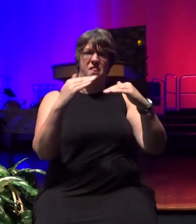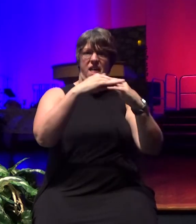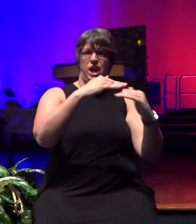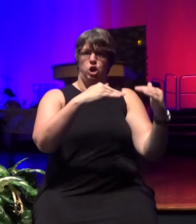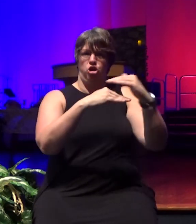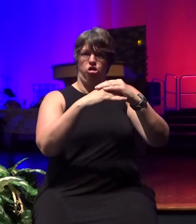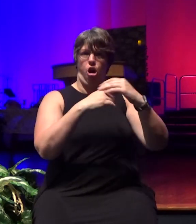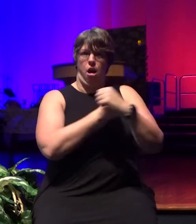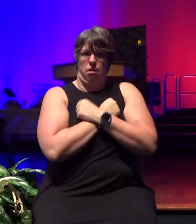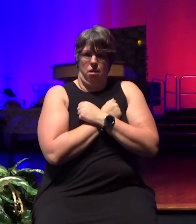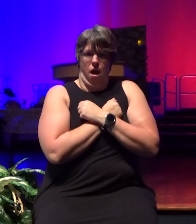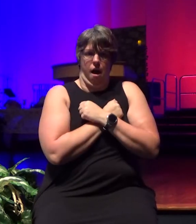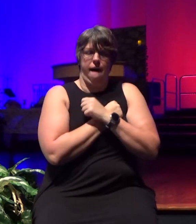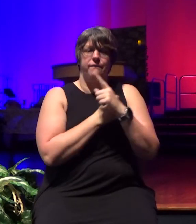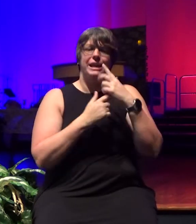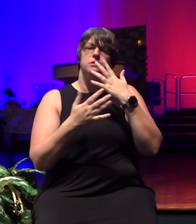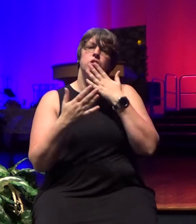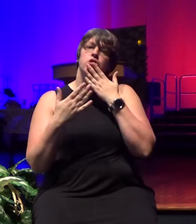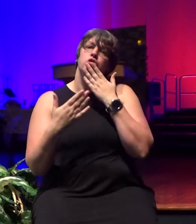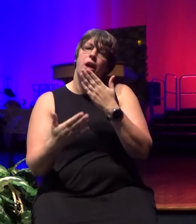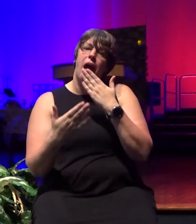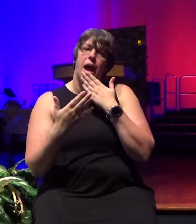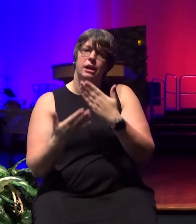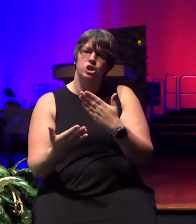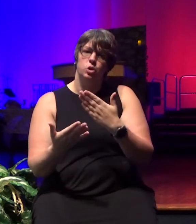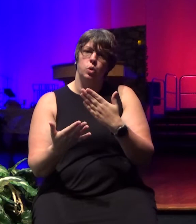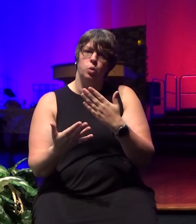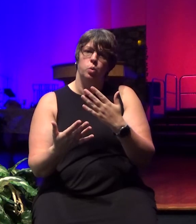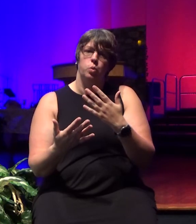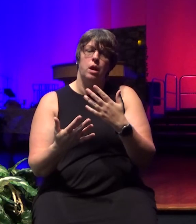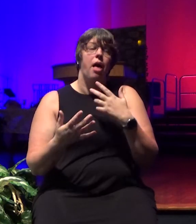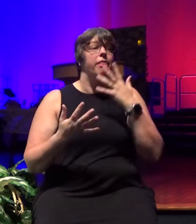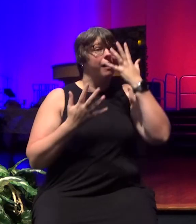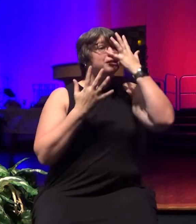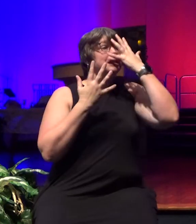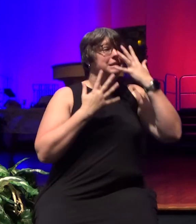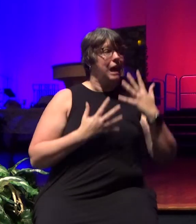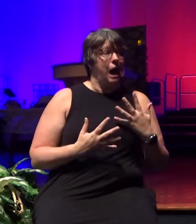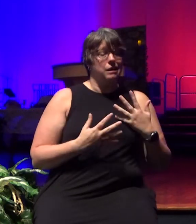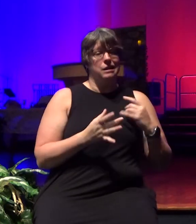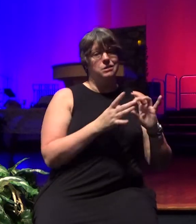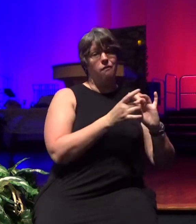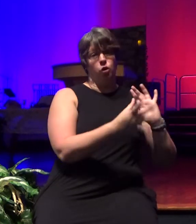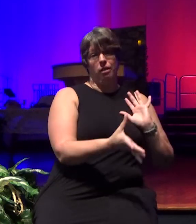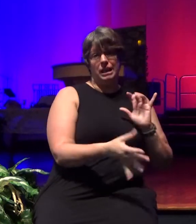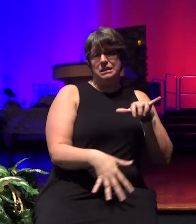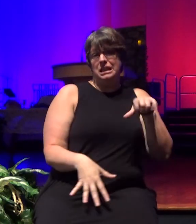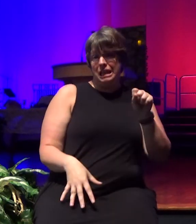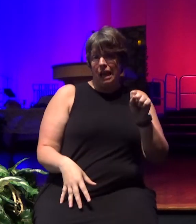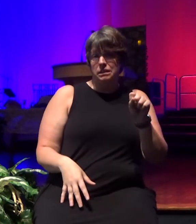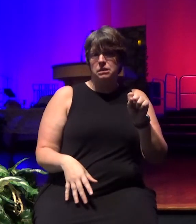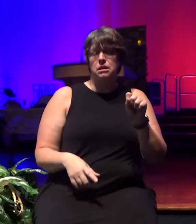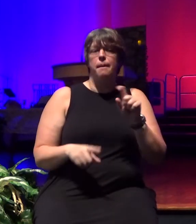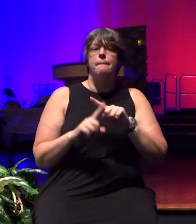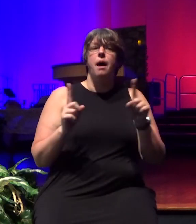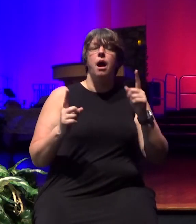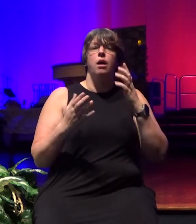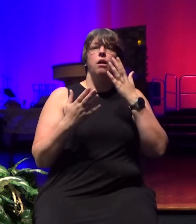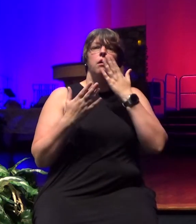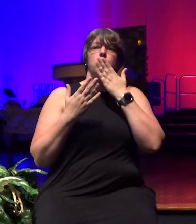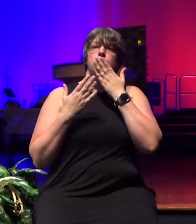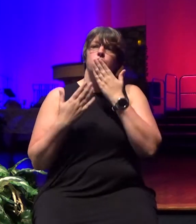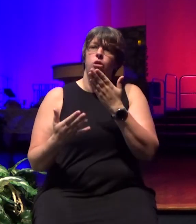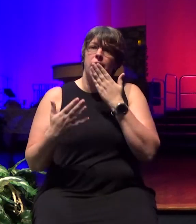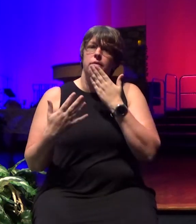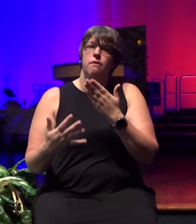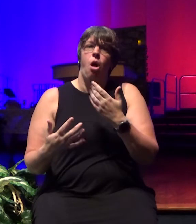the sadness of release, we feel grateful that we were able to love like that we were